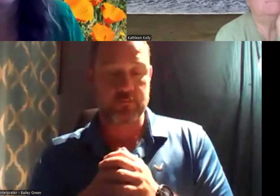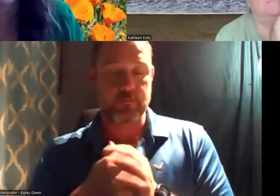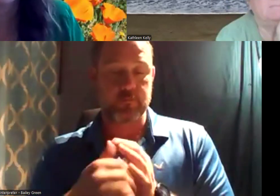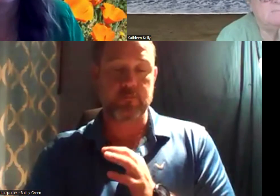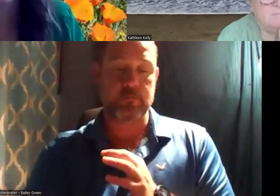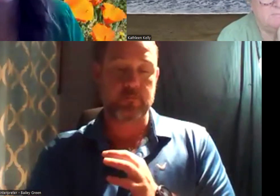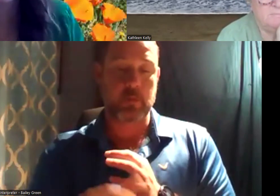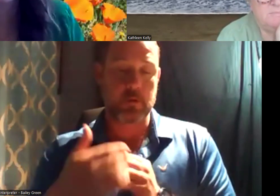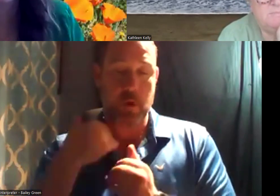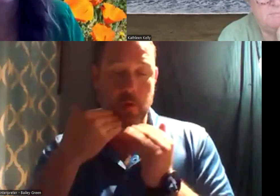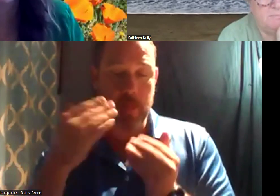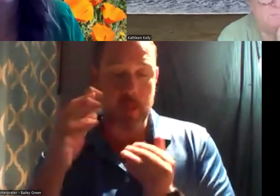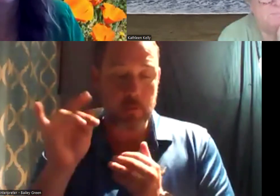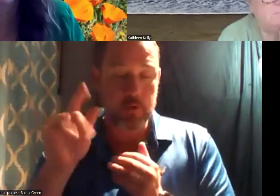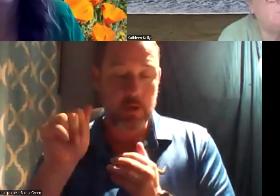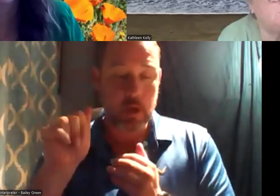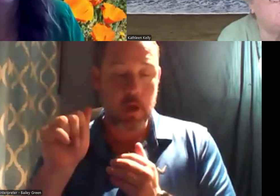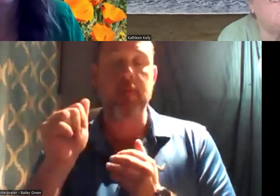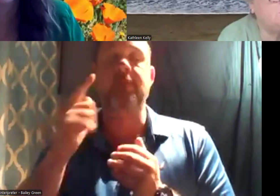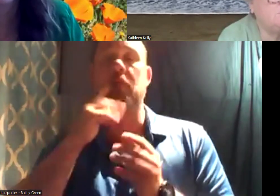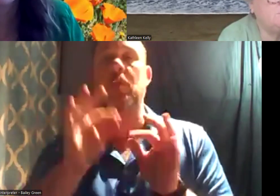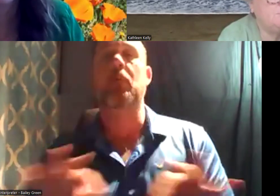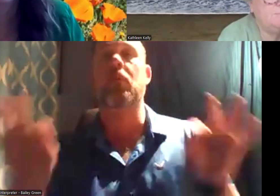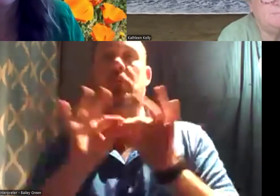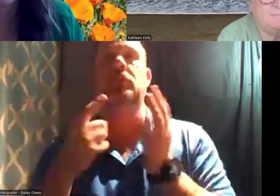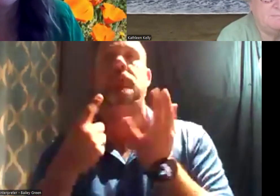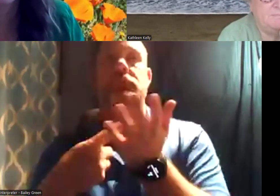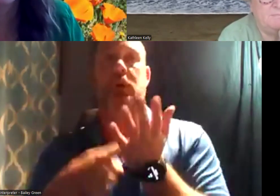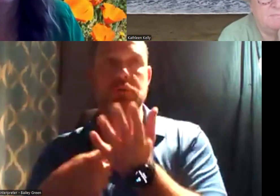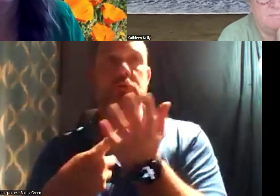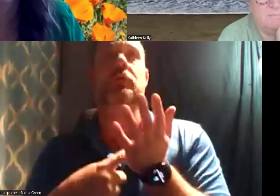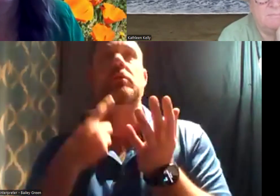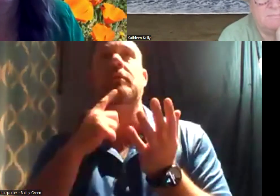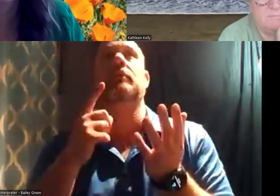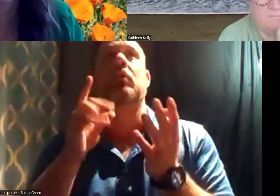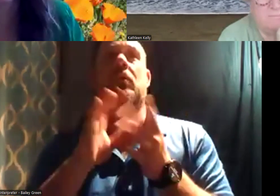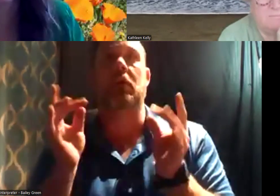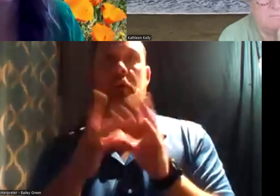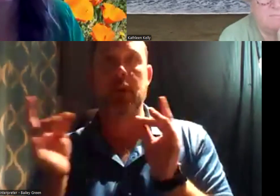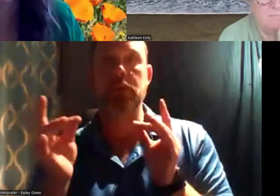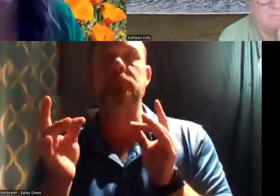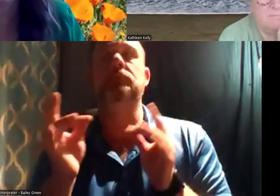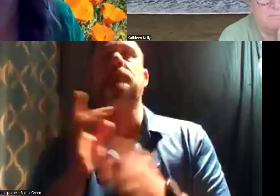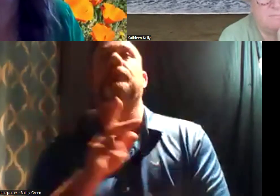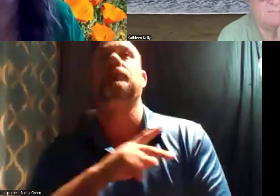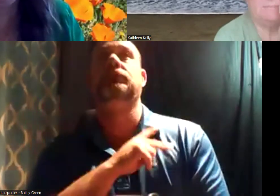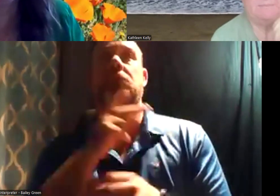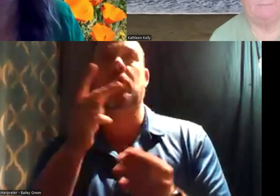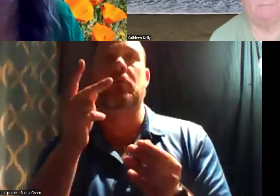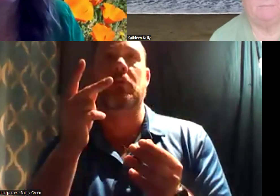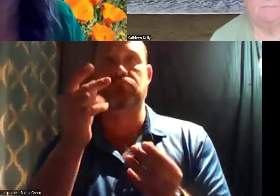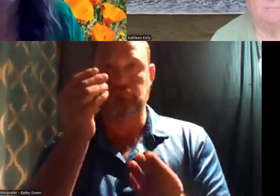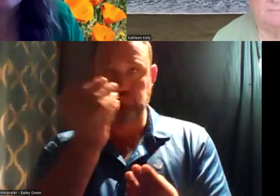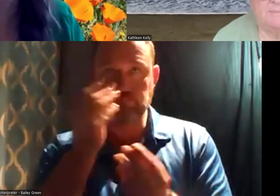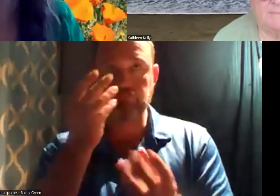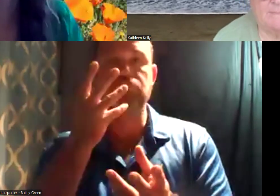you, Marina, for this really, really important discussion and for the wonderful comments and personal insights of our committee